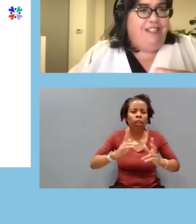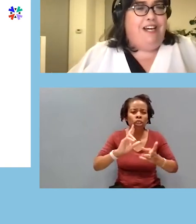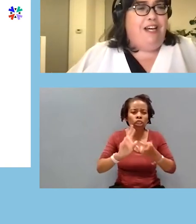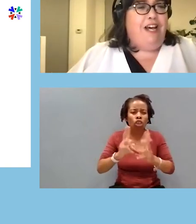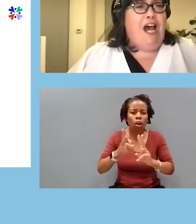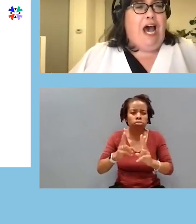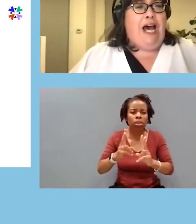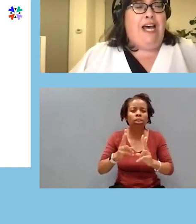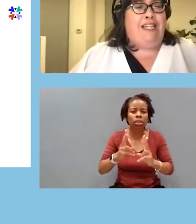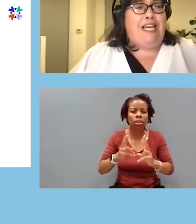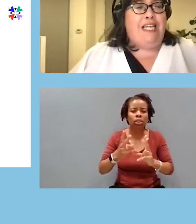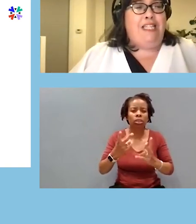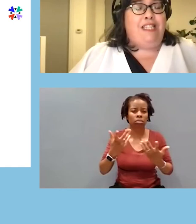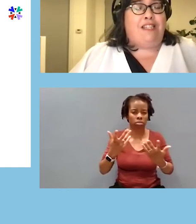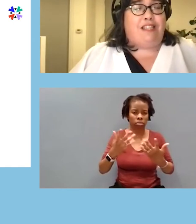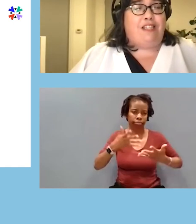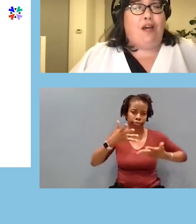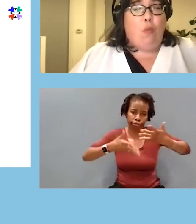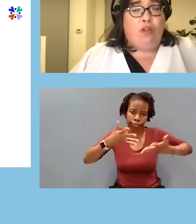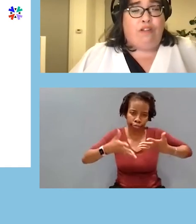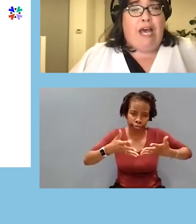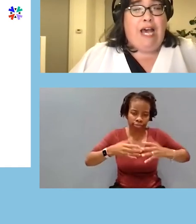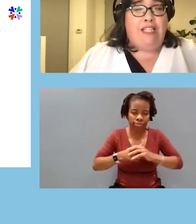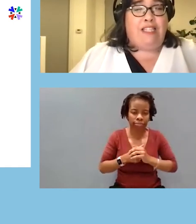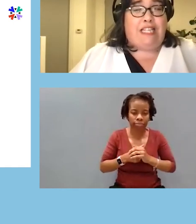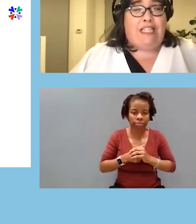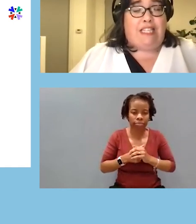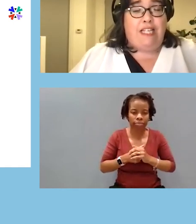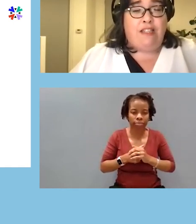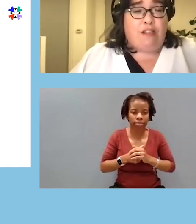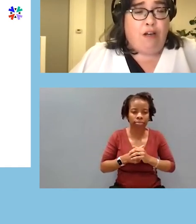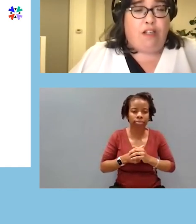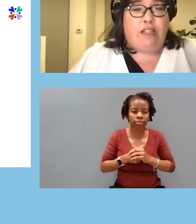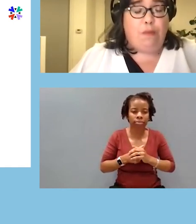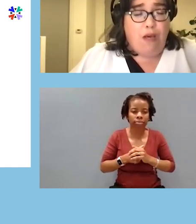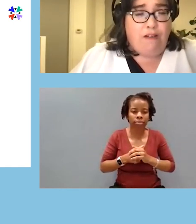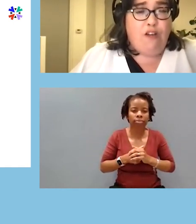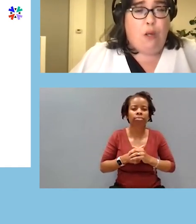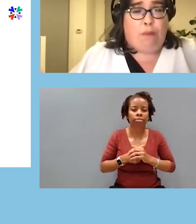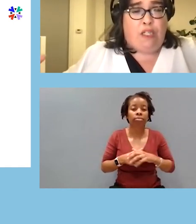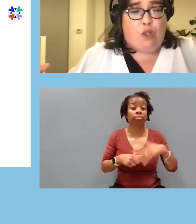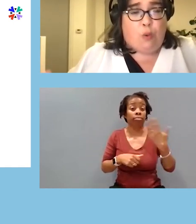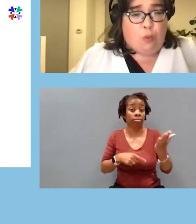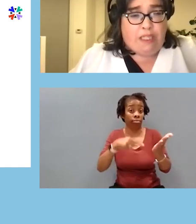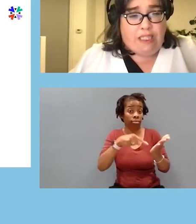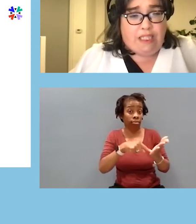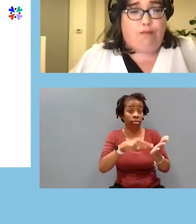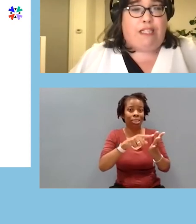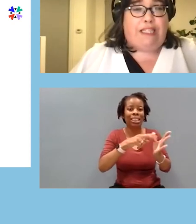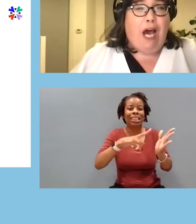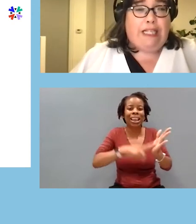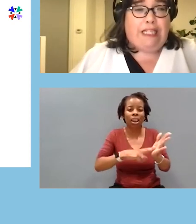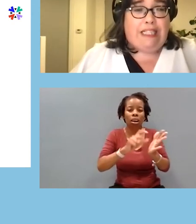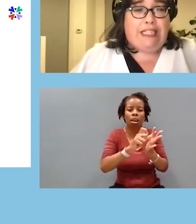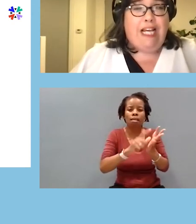interpreters. And in one of the hands is Ian Duncan Smith being squeezed